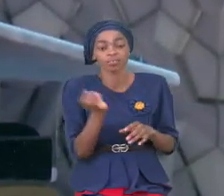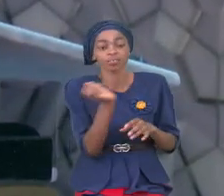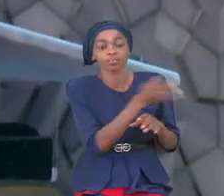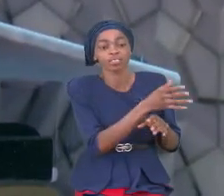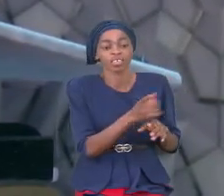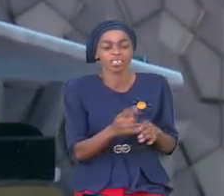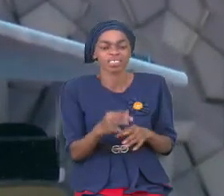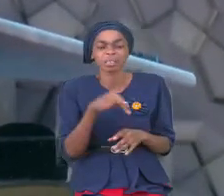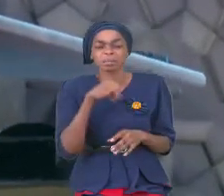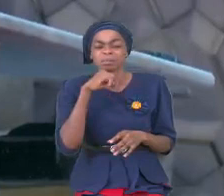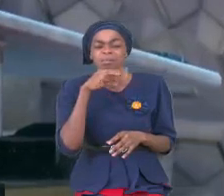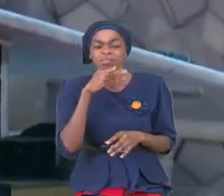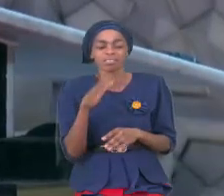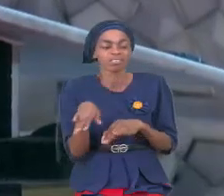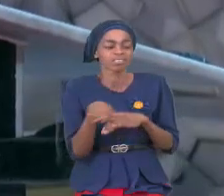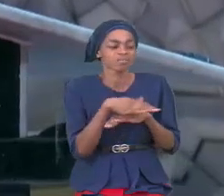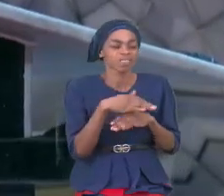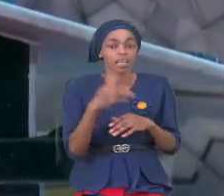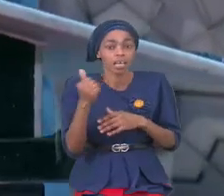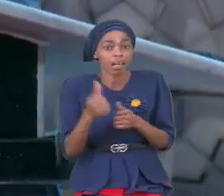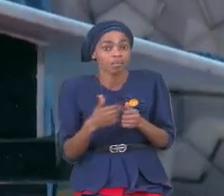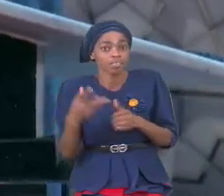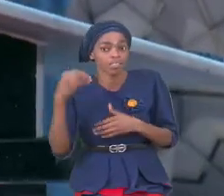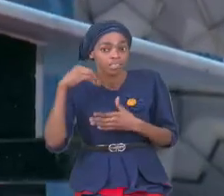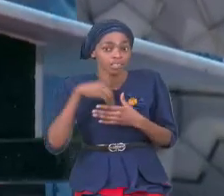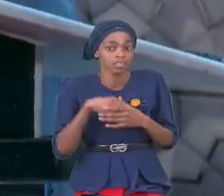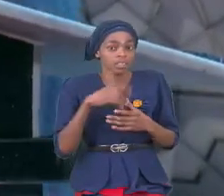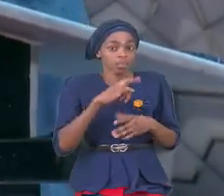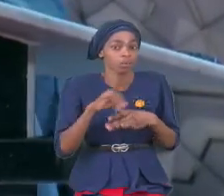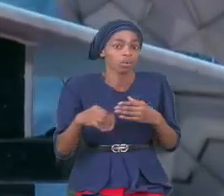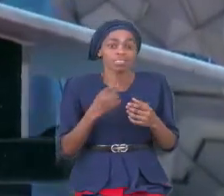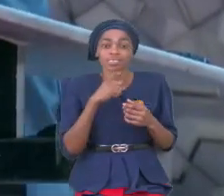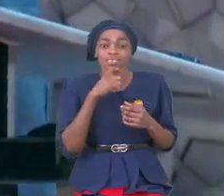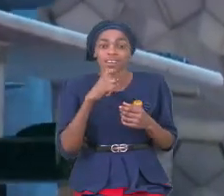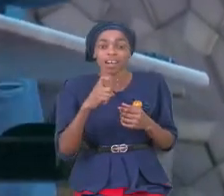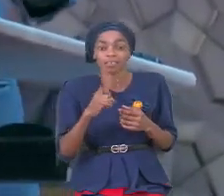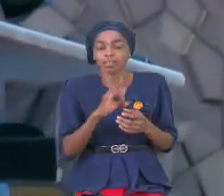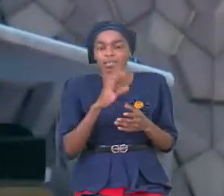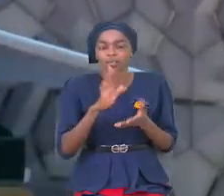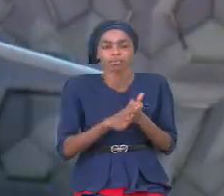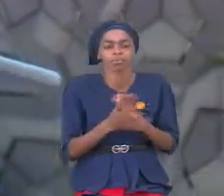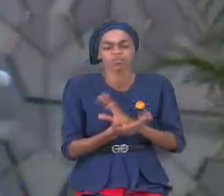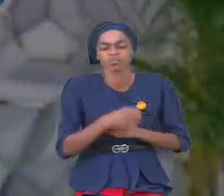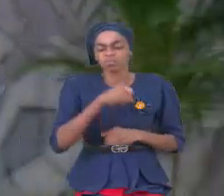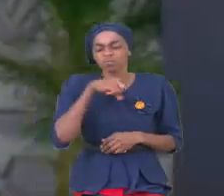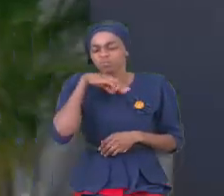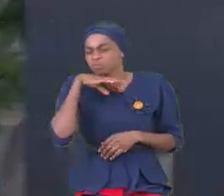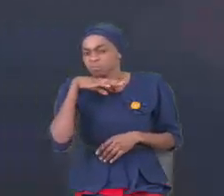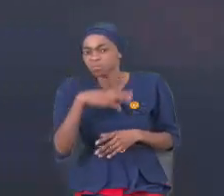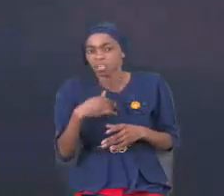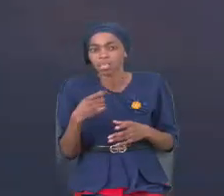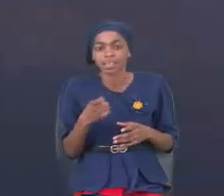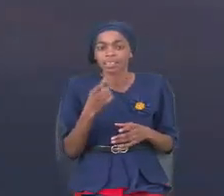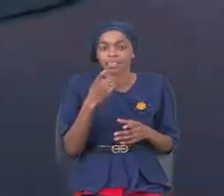the iron and the wheels are getting rusty, the battery is going down. That gift is good, but you neglect